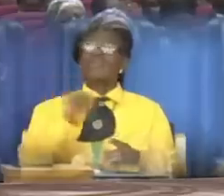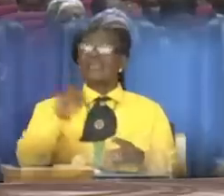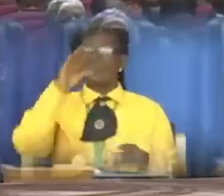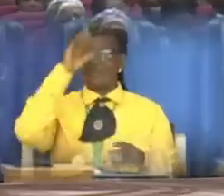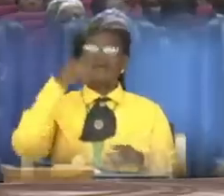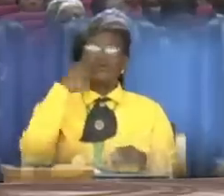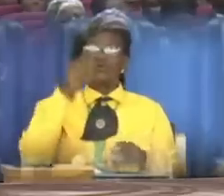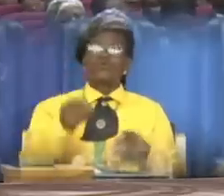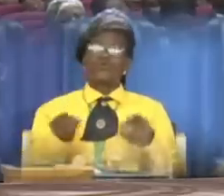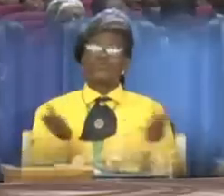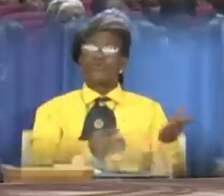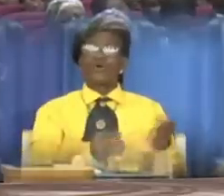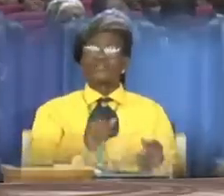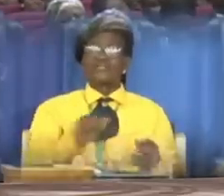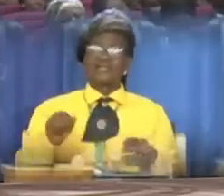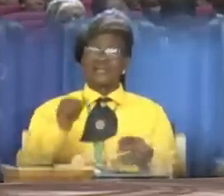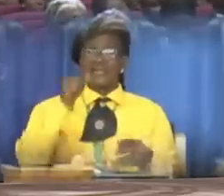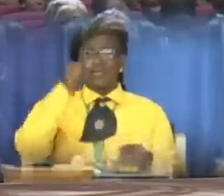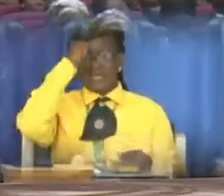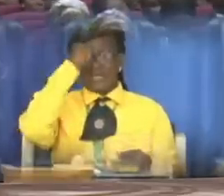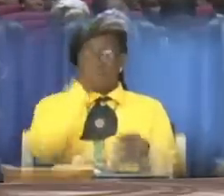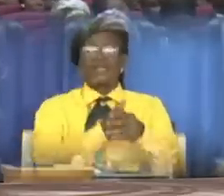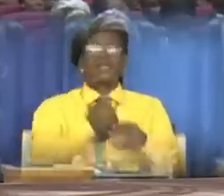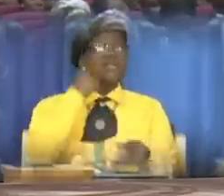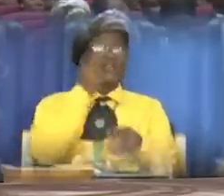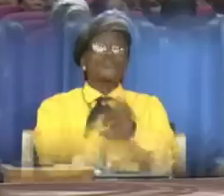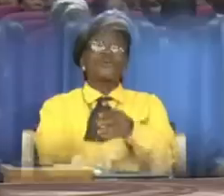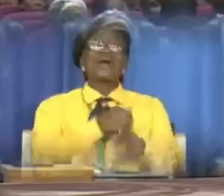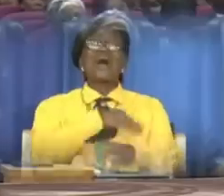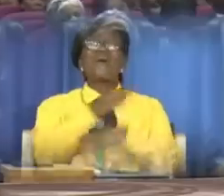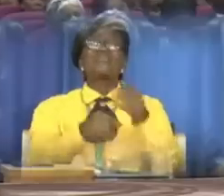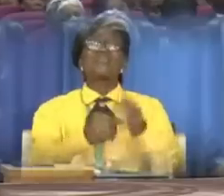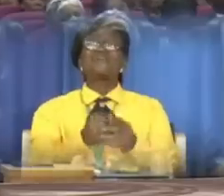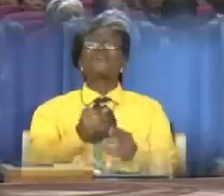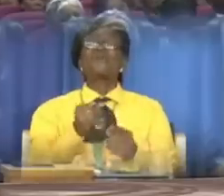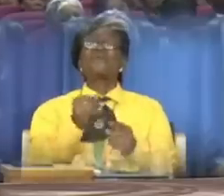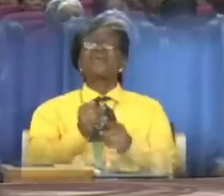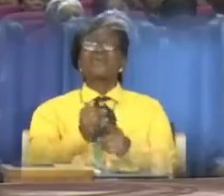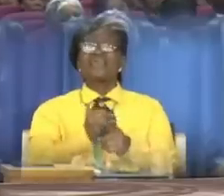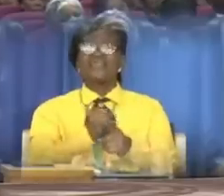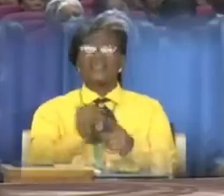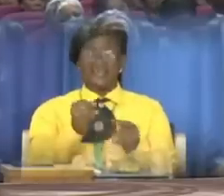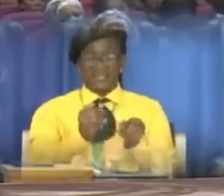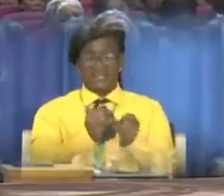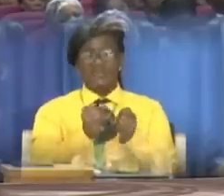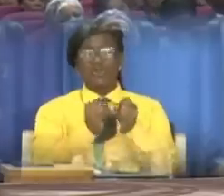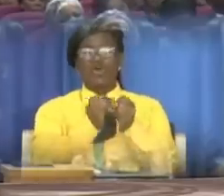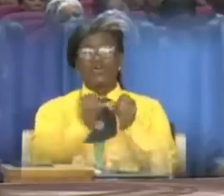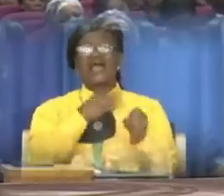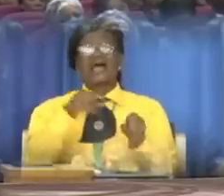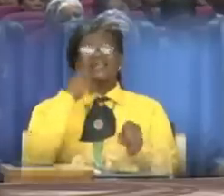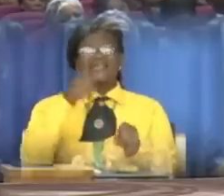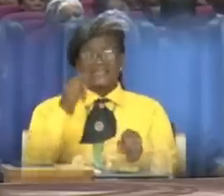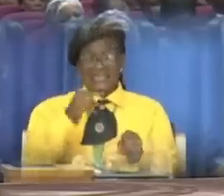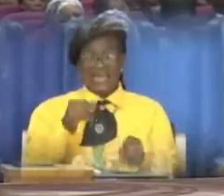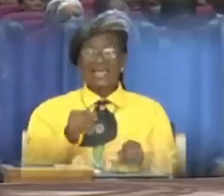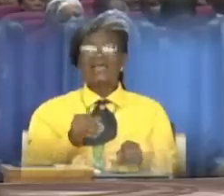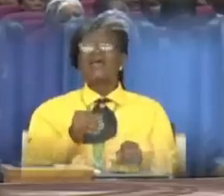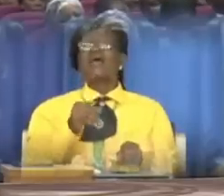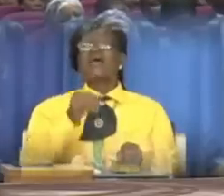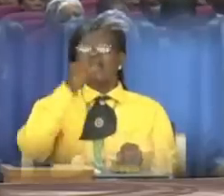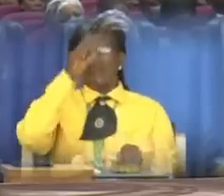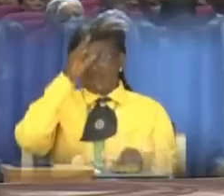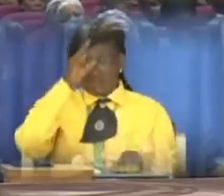daughter all the way from Ilorin and said, Daddy, I need help. What's the problem? The daughter told the